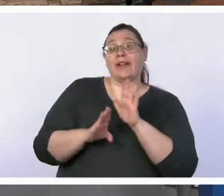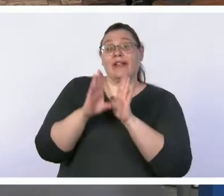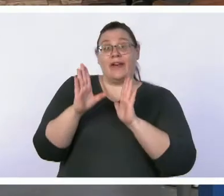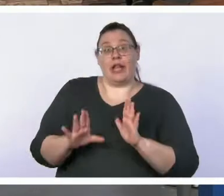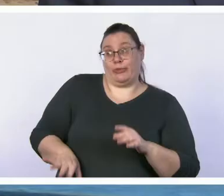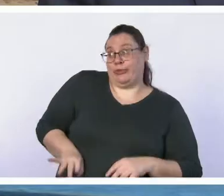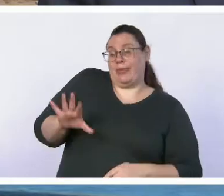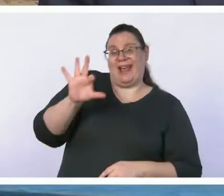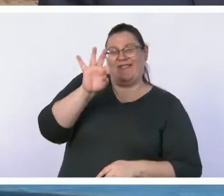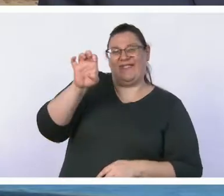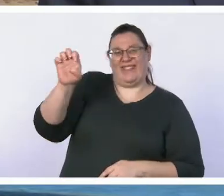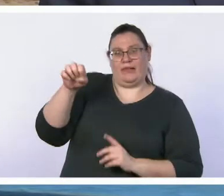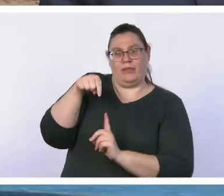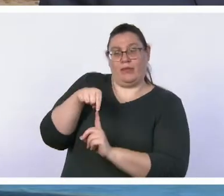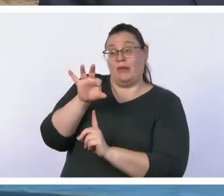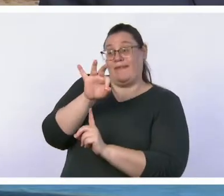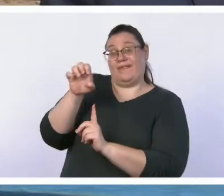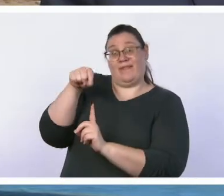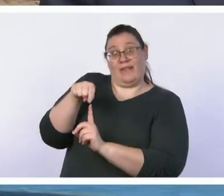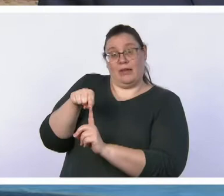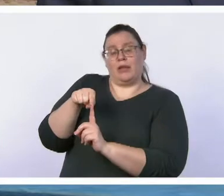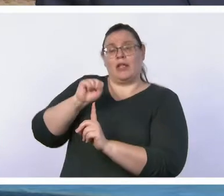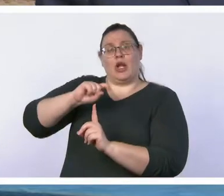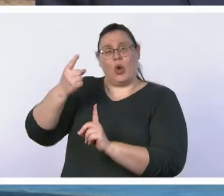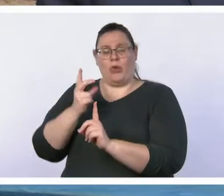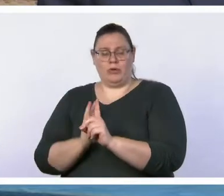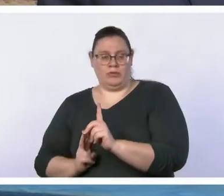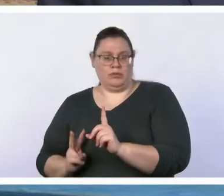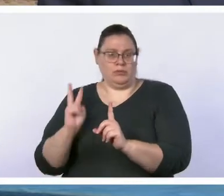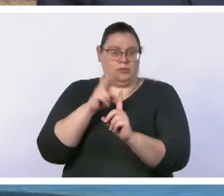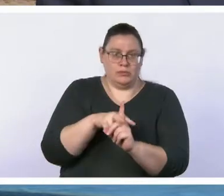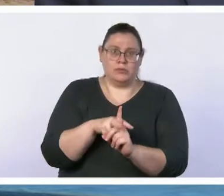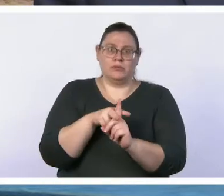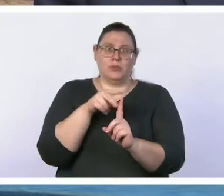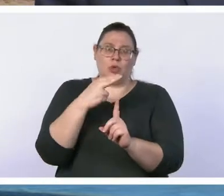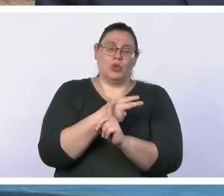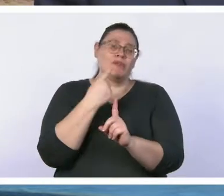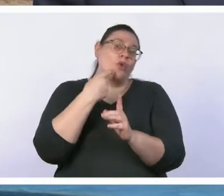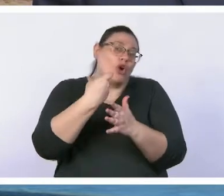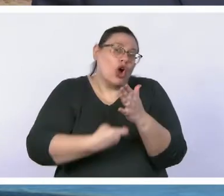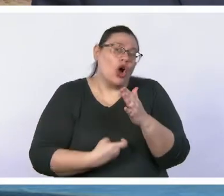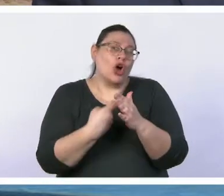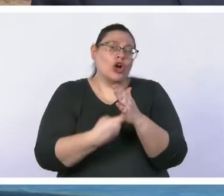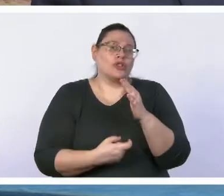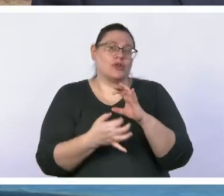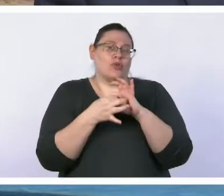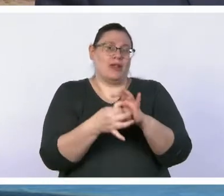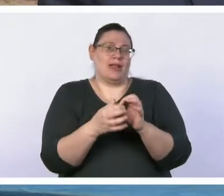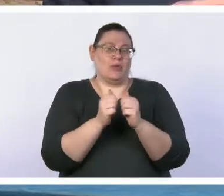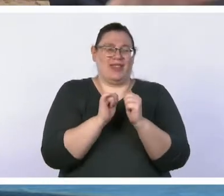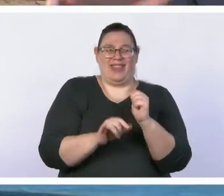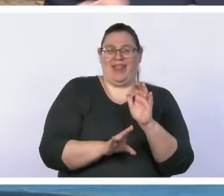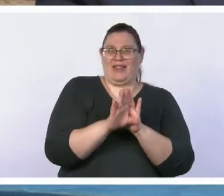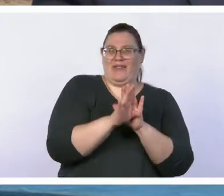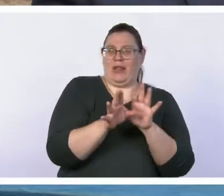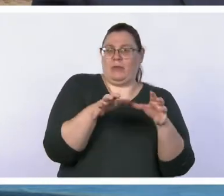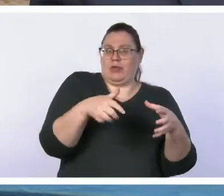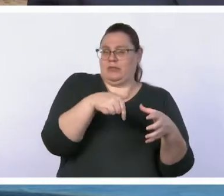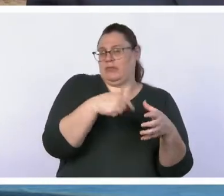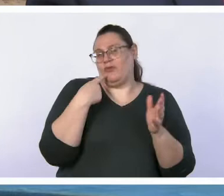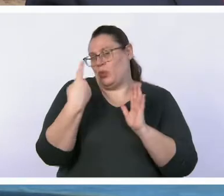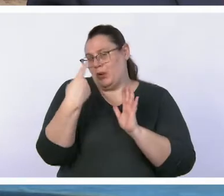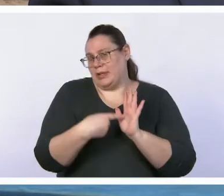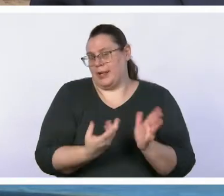a fee, that fee can only be used for costs relating to that development, for